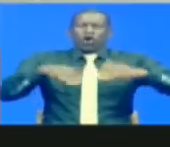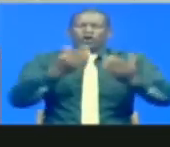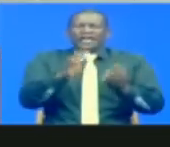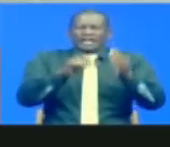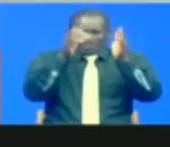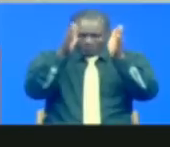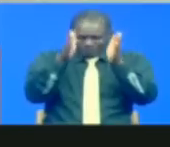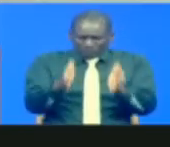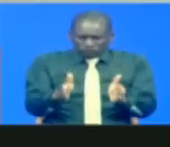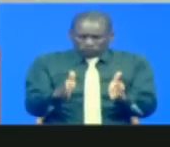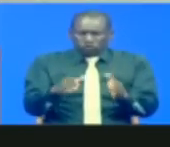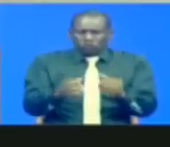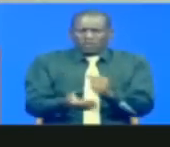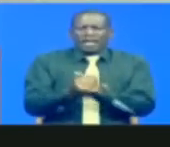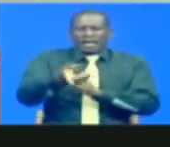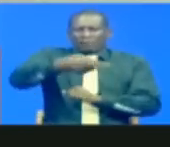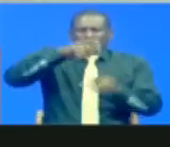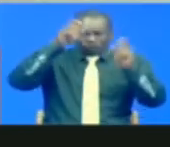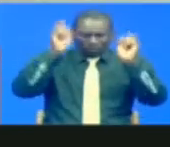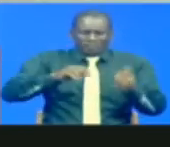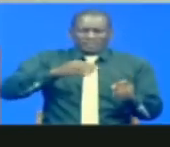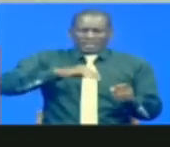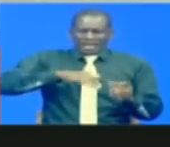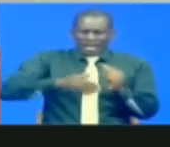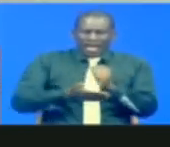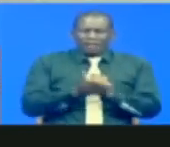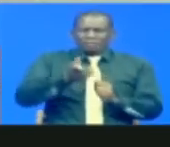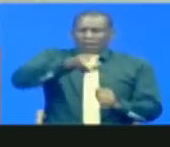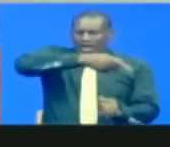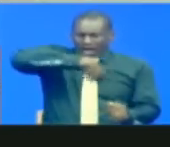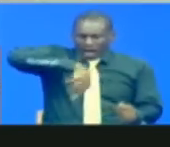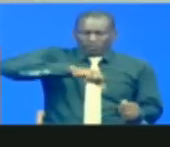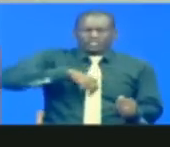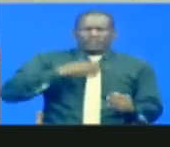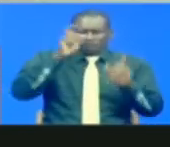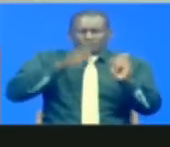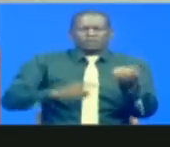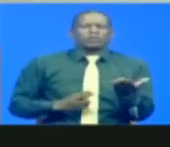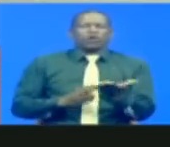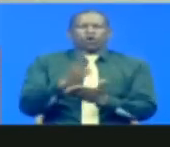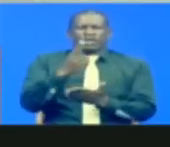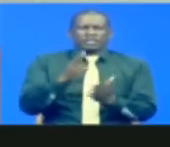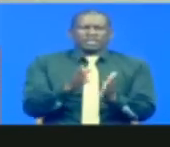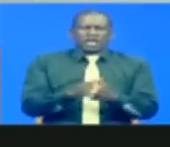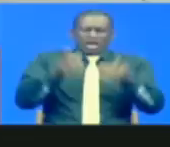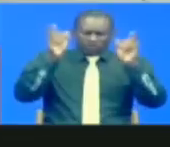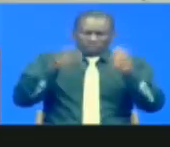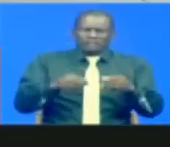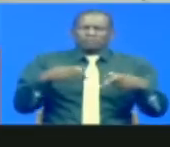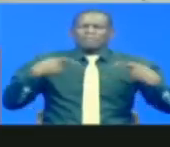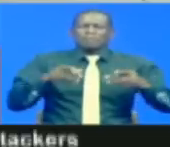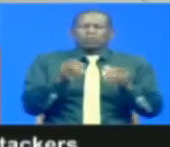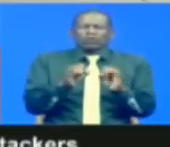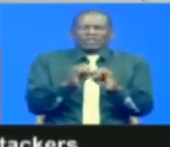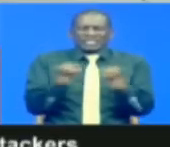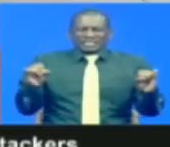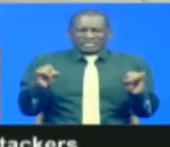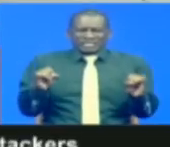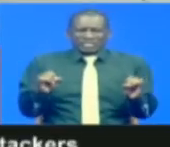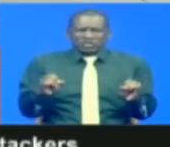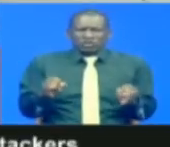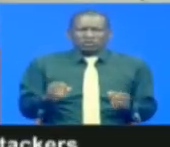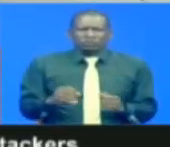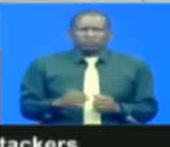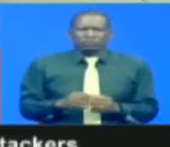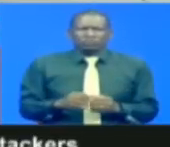partners, will help us. We have to help ourselves. We must be honest. We must be people of integrity. When you steal from us